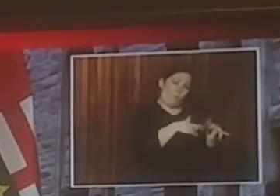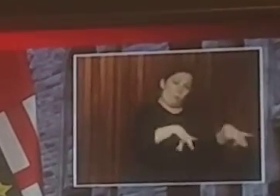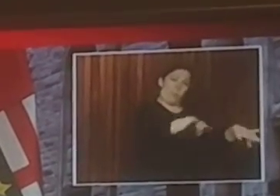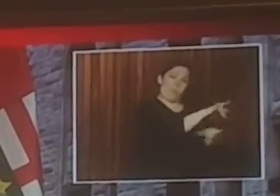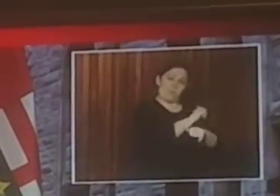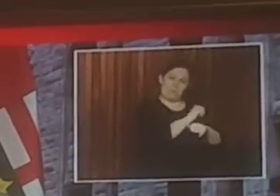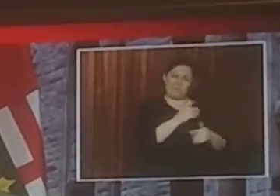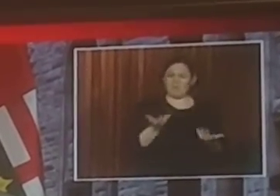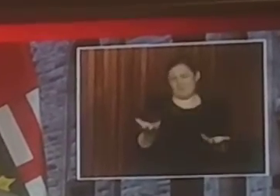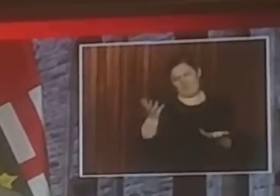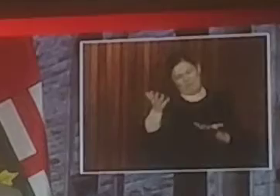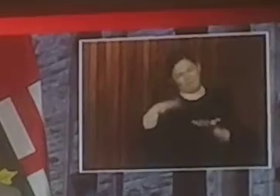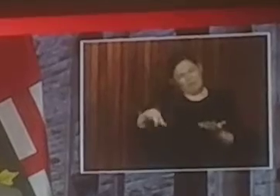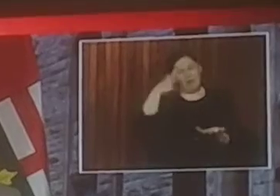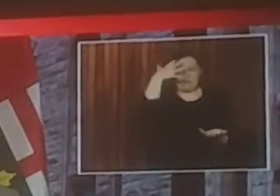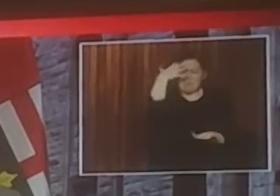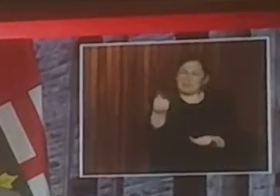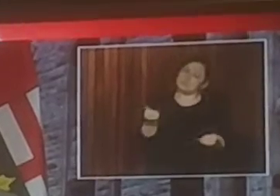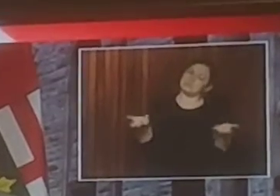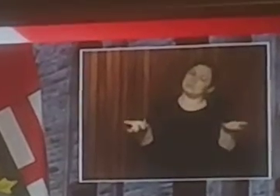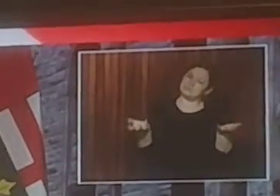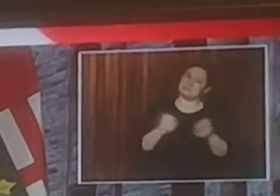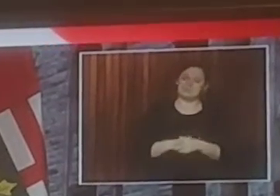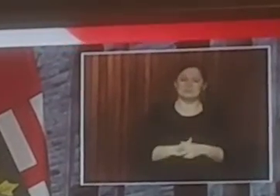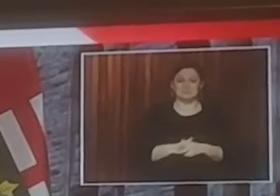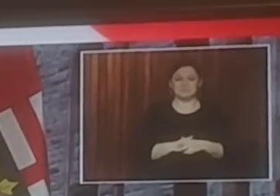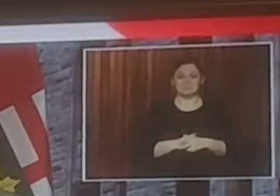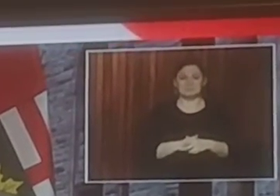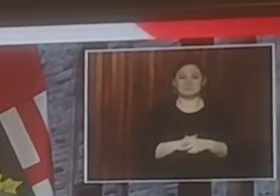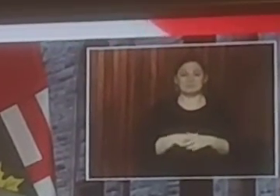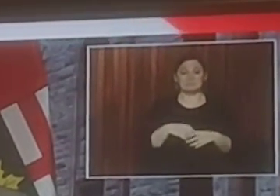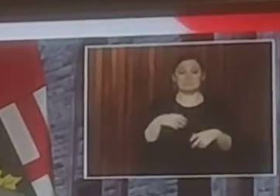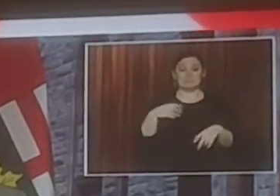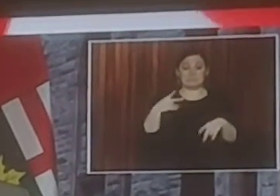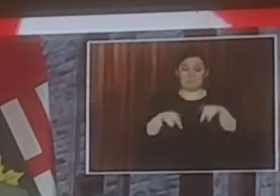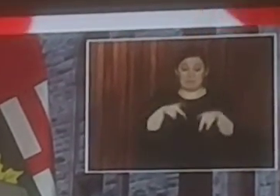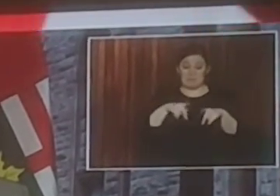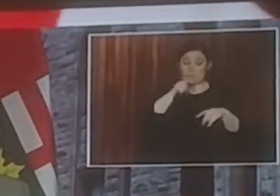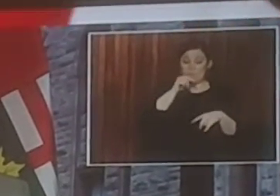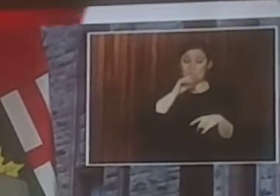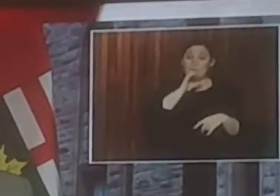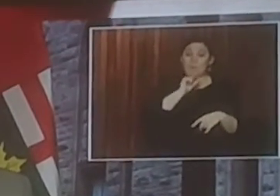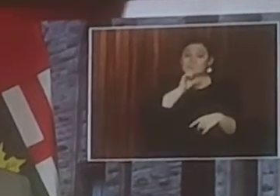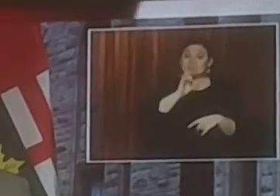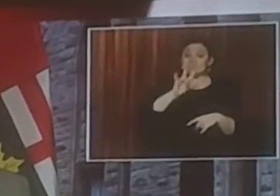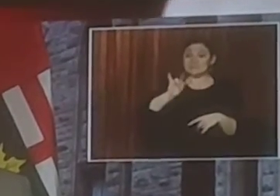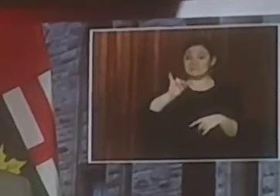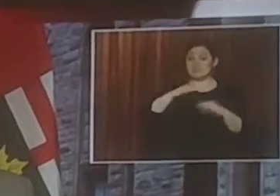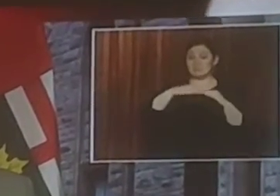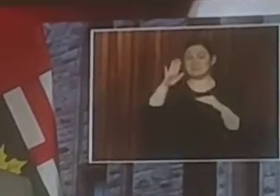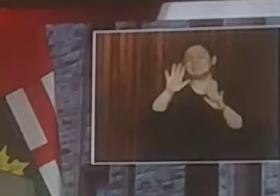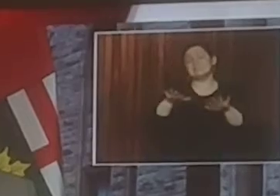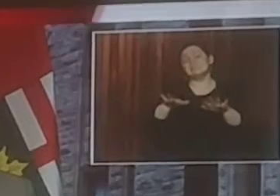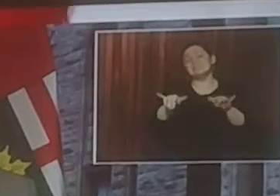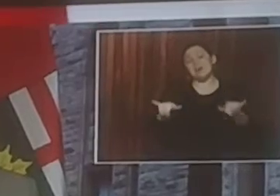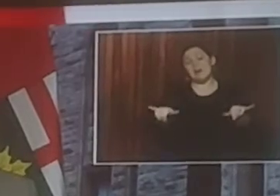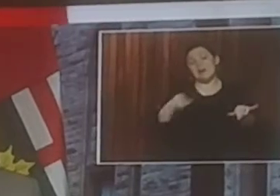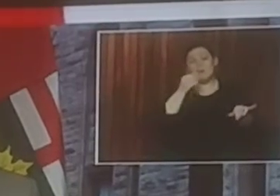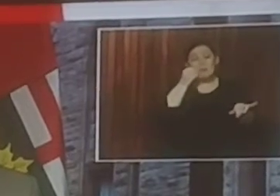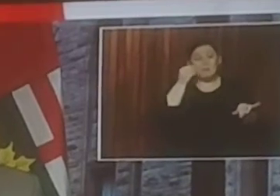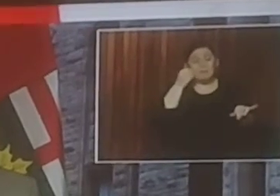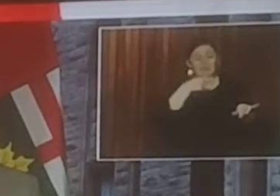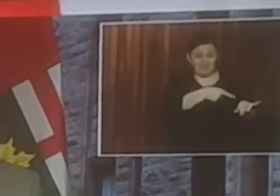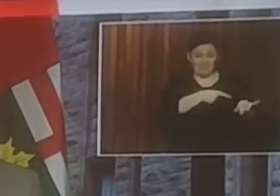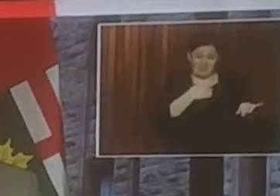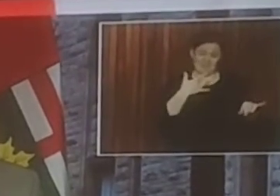we're talking about the 70s, people over 70, and being need to stay home at this time because if they get it, the consequences, as you